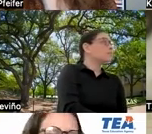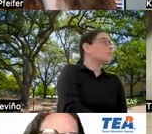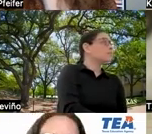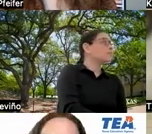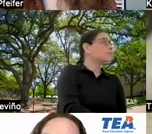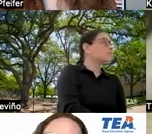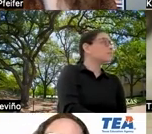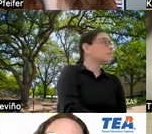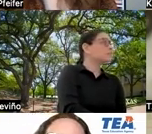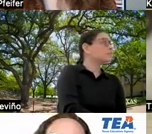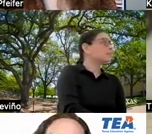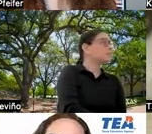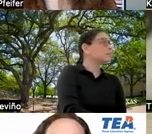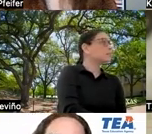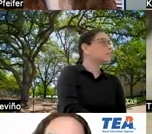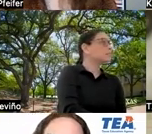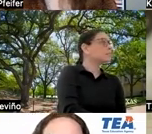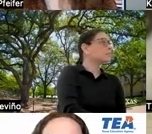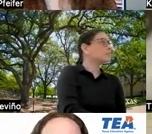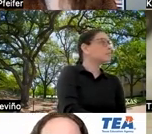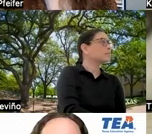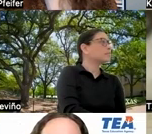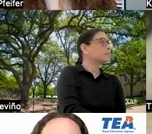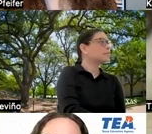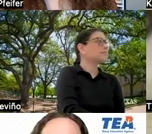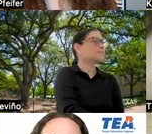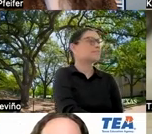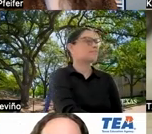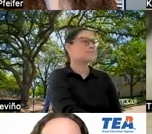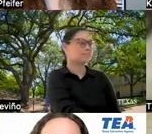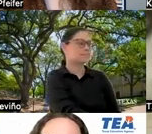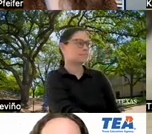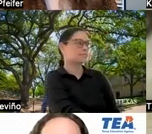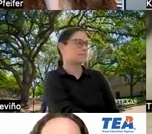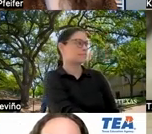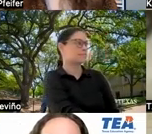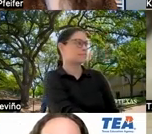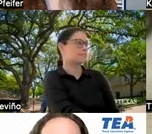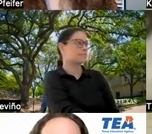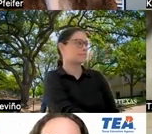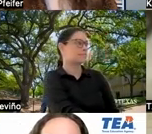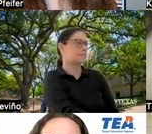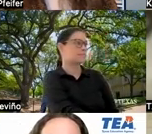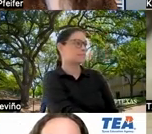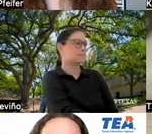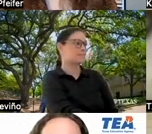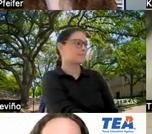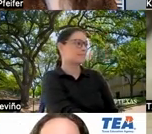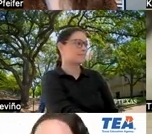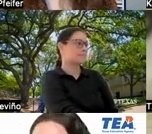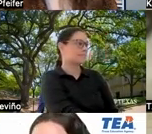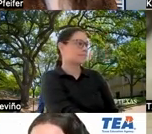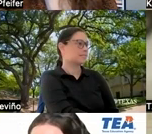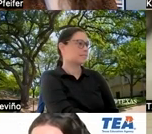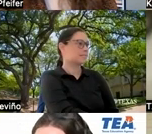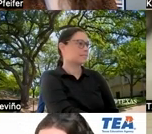strategic planning efforts, it's going to be facilitated by the team at the Texas Institute for Child and Family Well-Being, who are leading